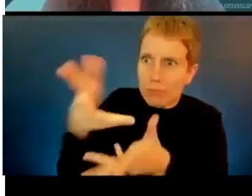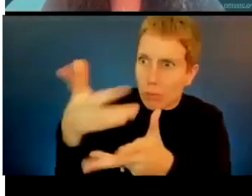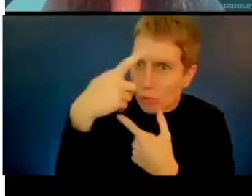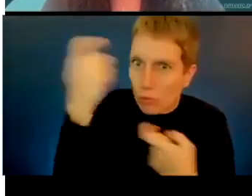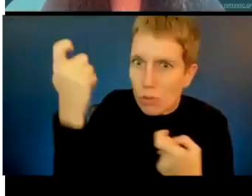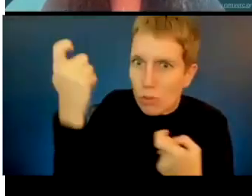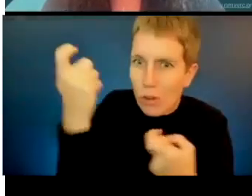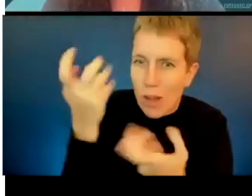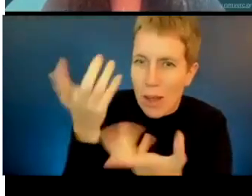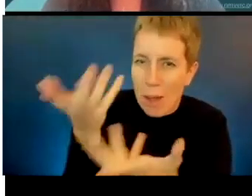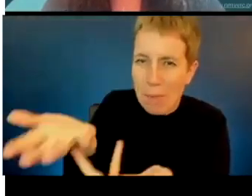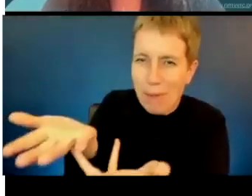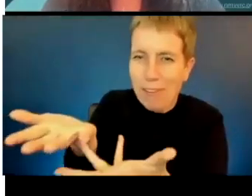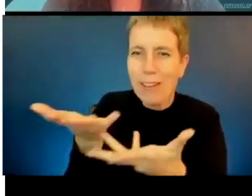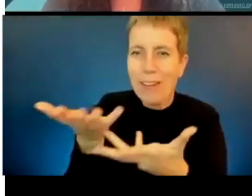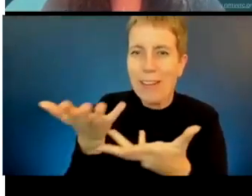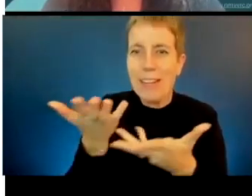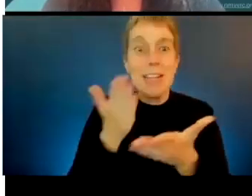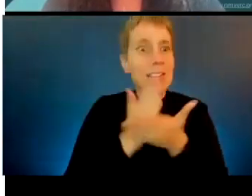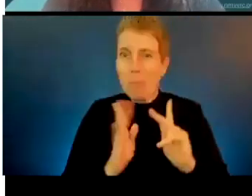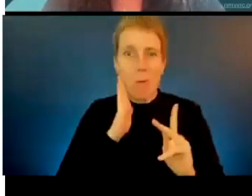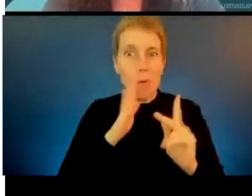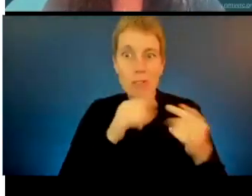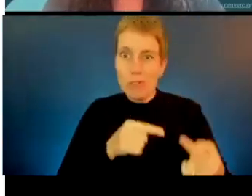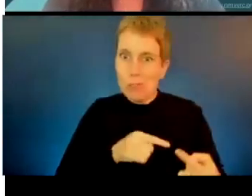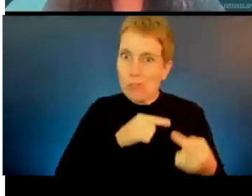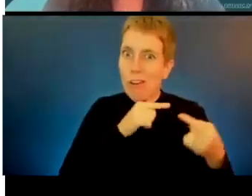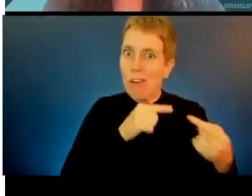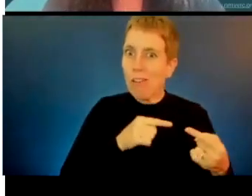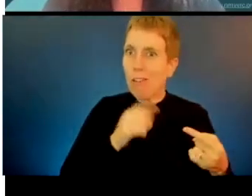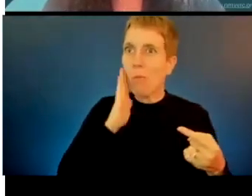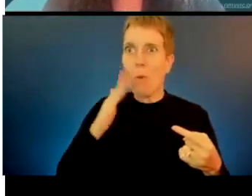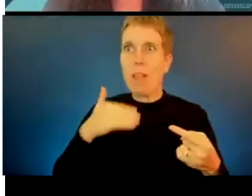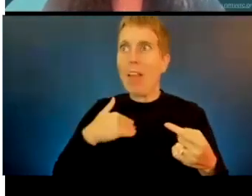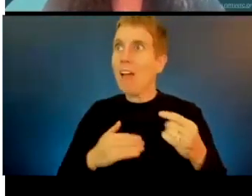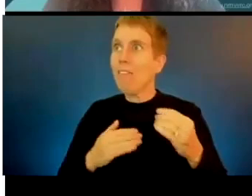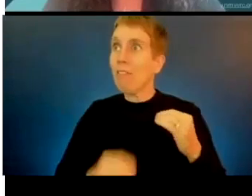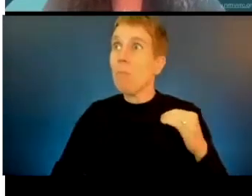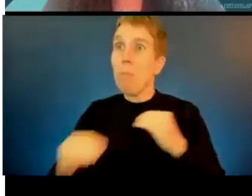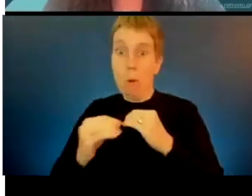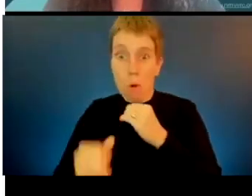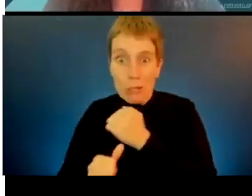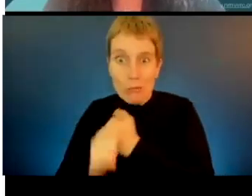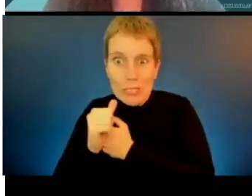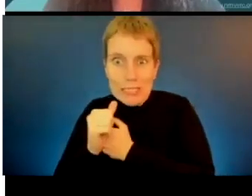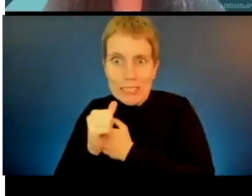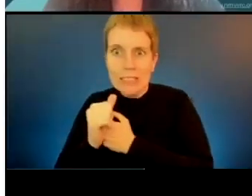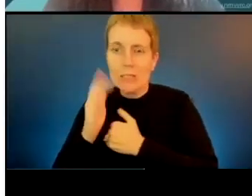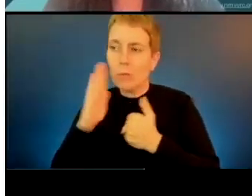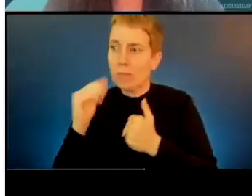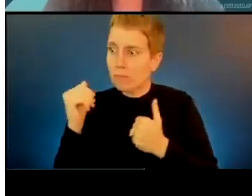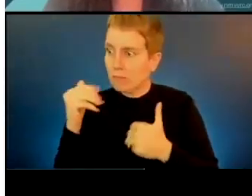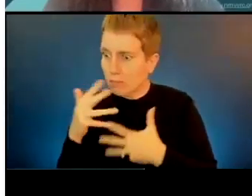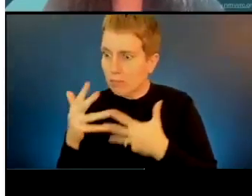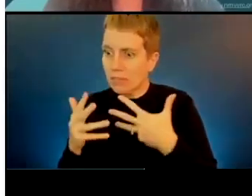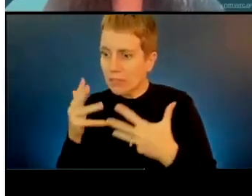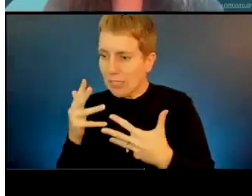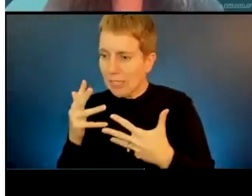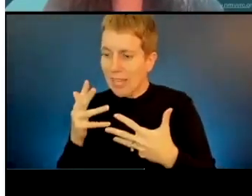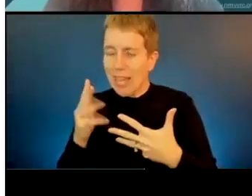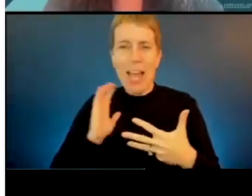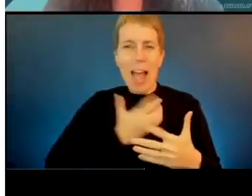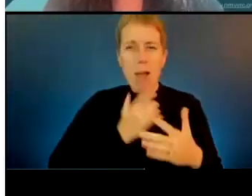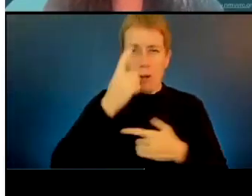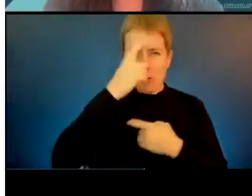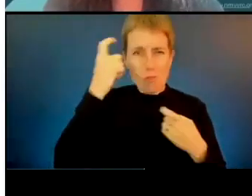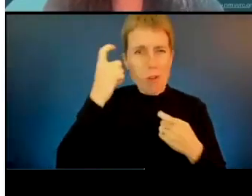others, and that our responses is unique and it's complex, and there are many factors that influence how individuals